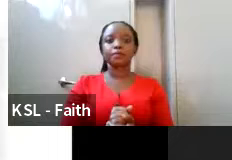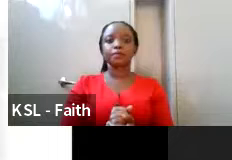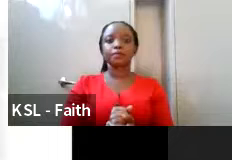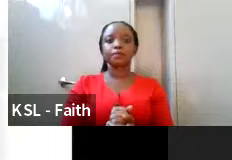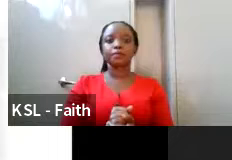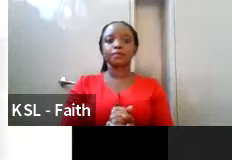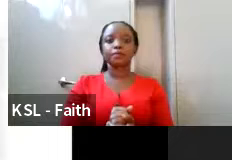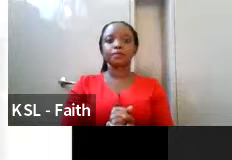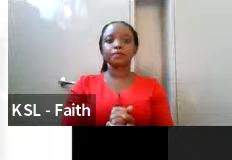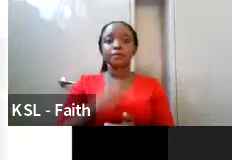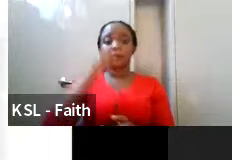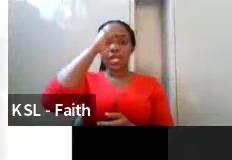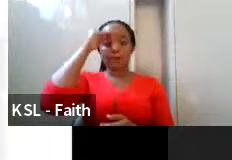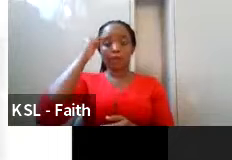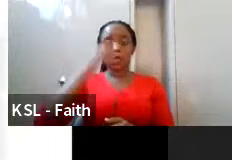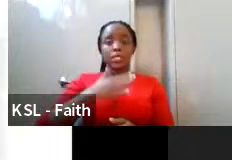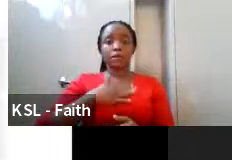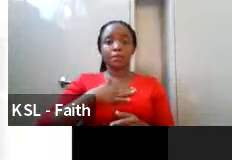Because my worry is